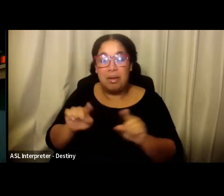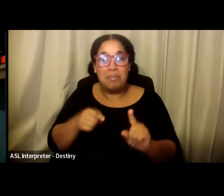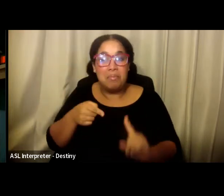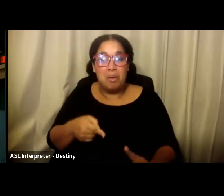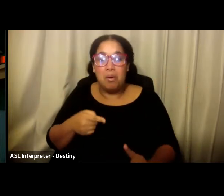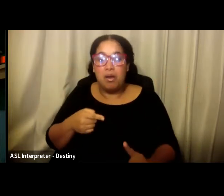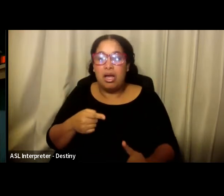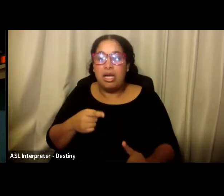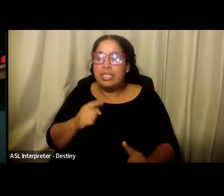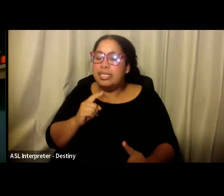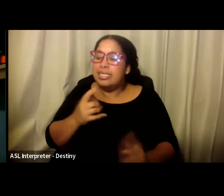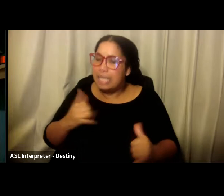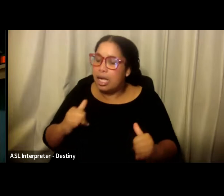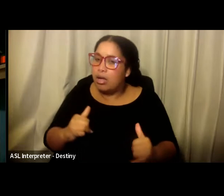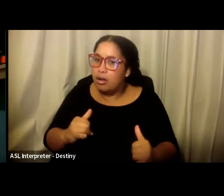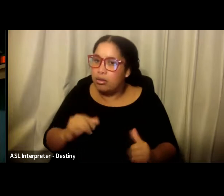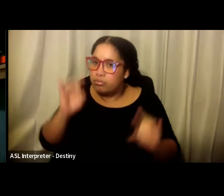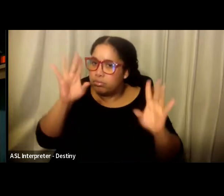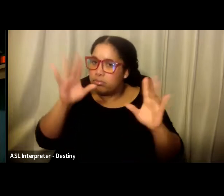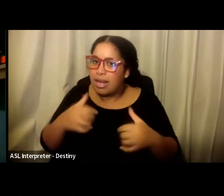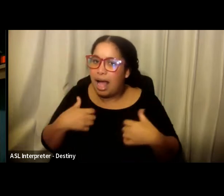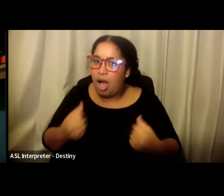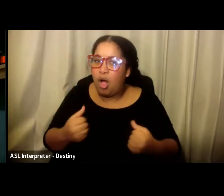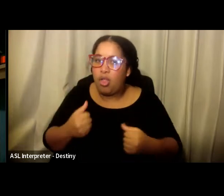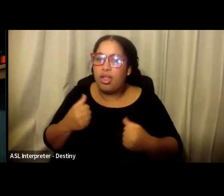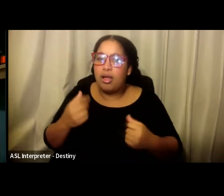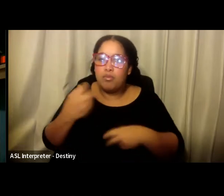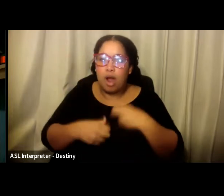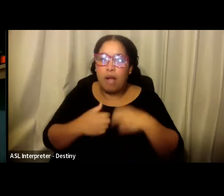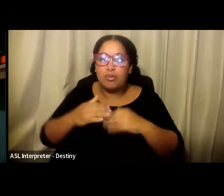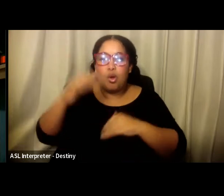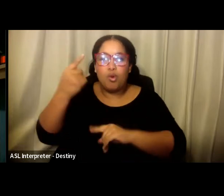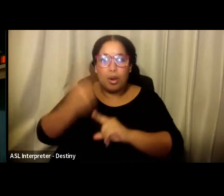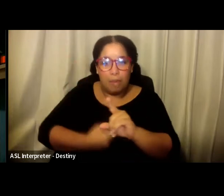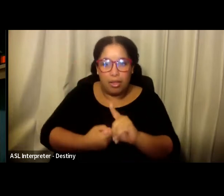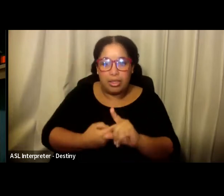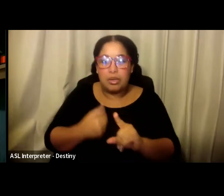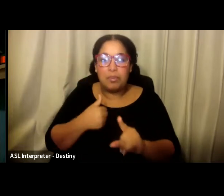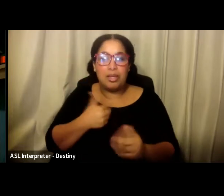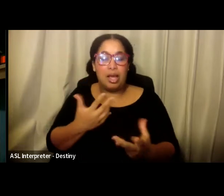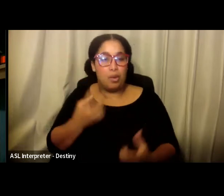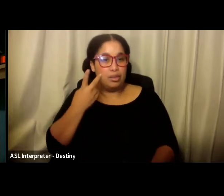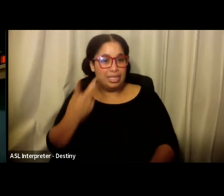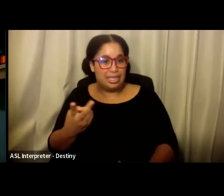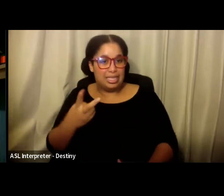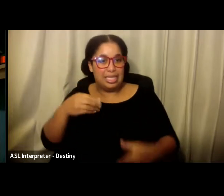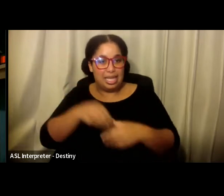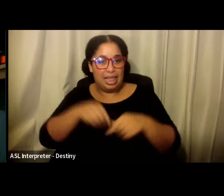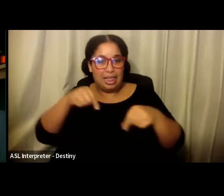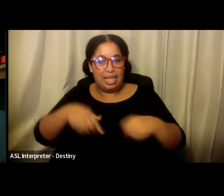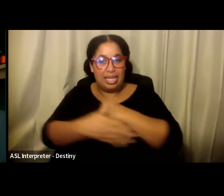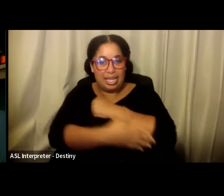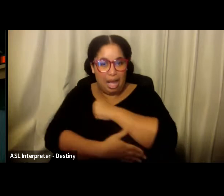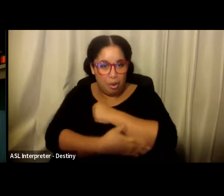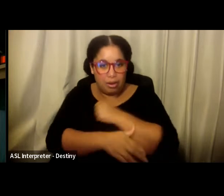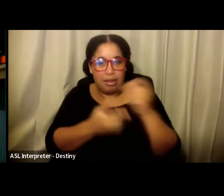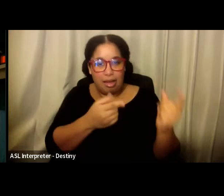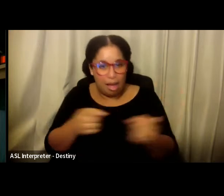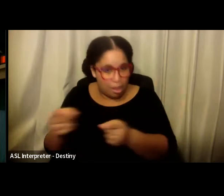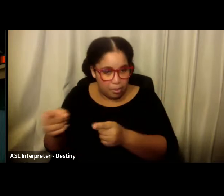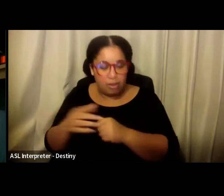really severe symptoms and health issues for over a month. So what I would like to see in the county and happening,